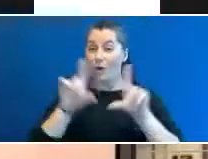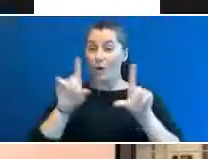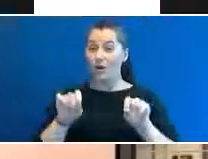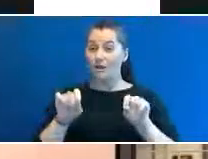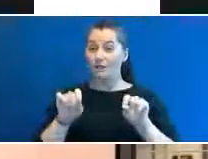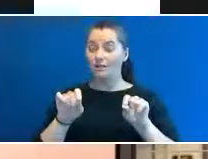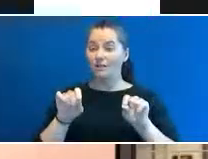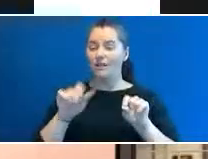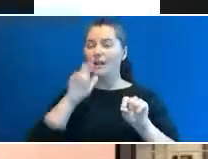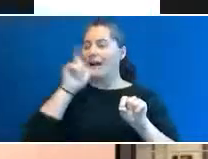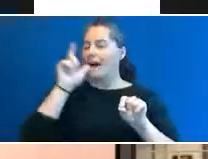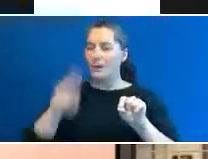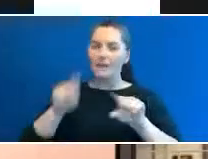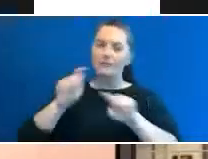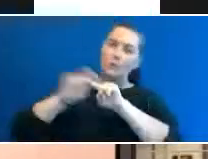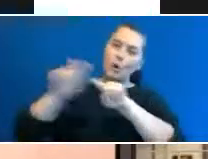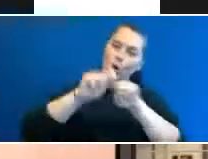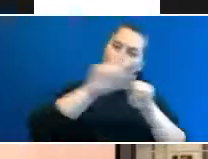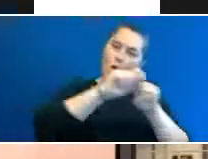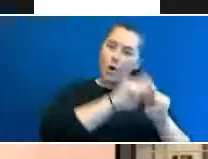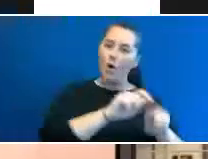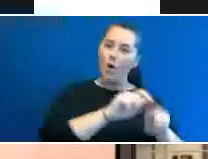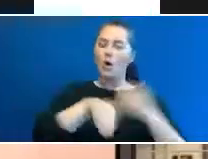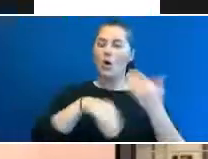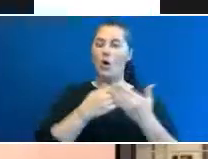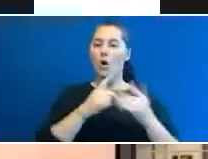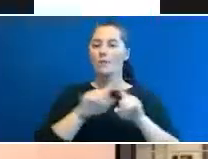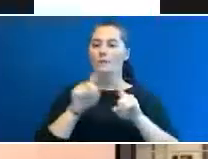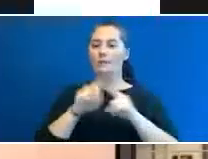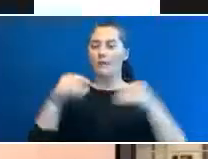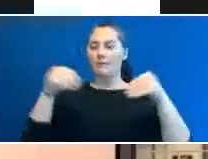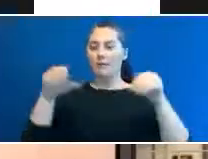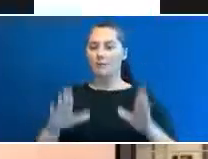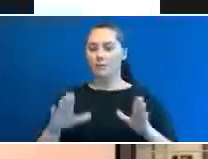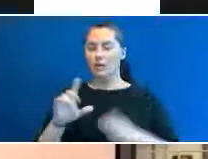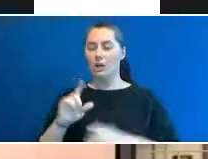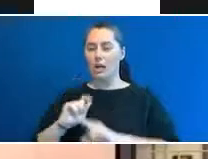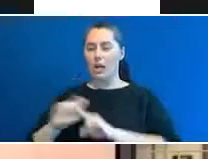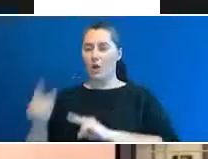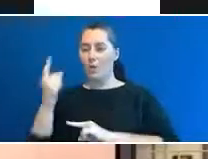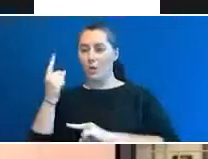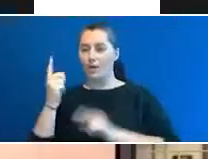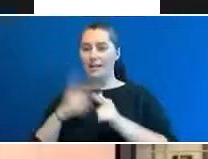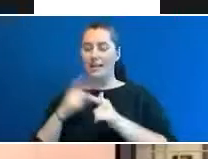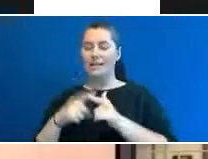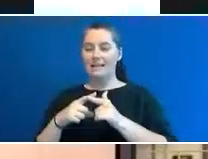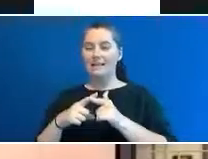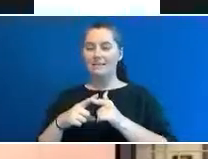to call up all of my vendors. I can actually just call up one, and then I'll be able to